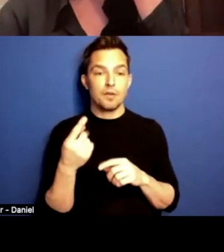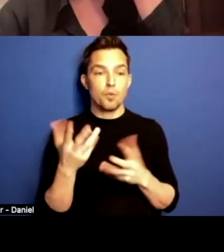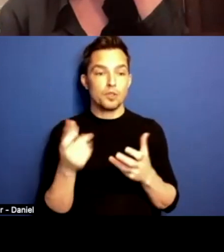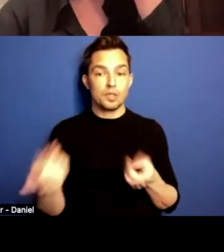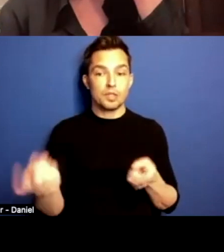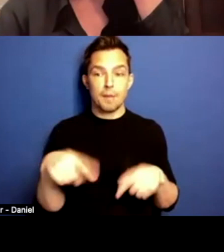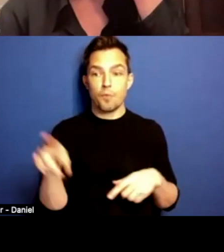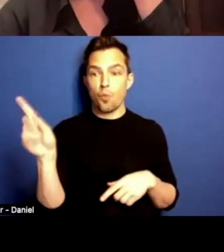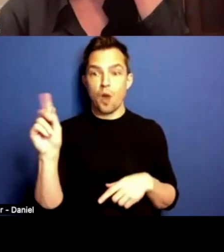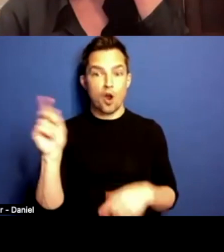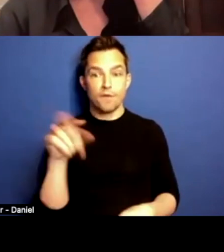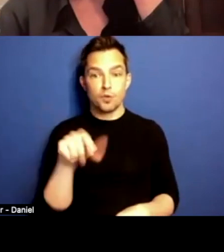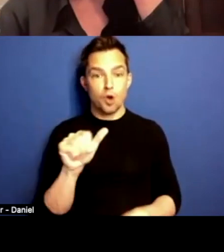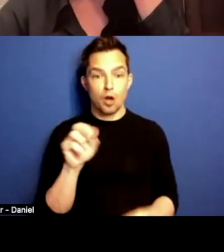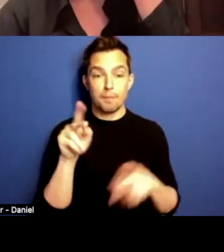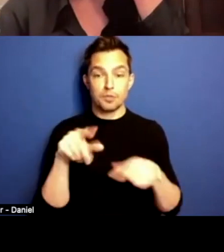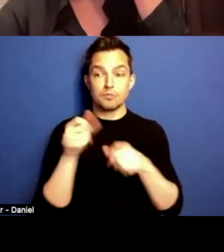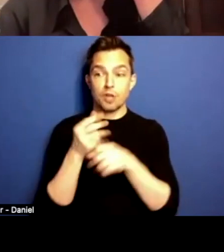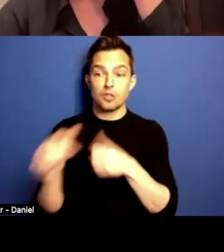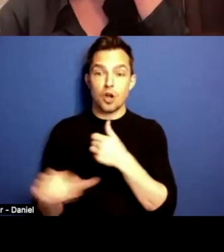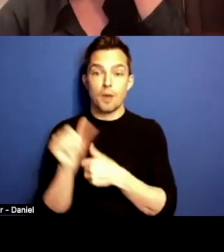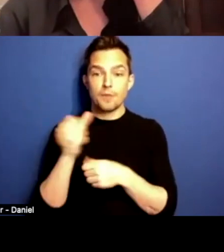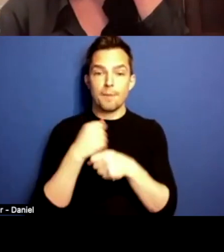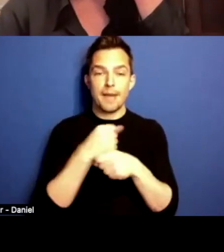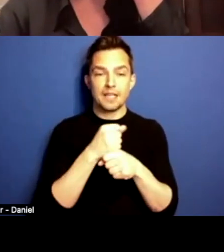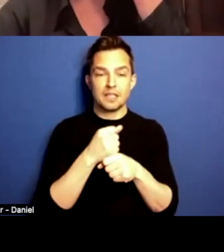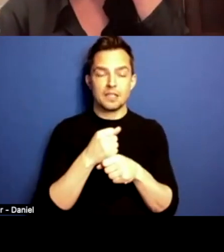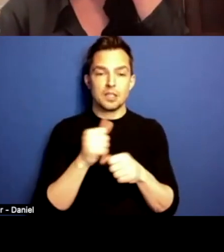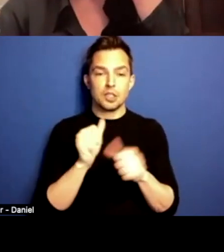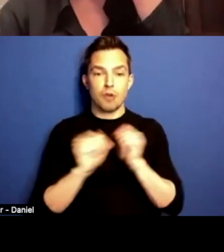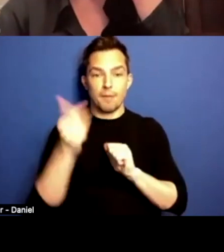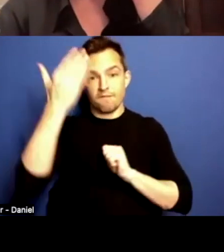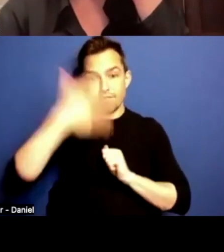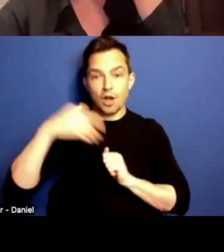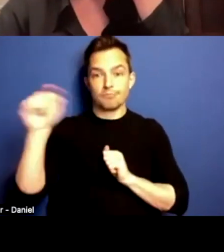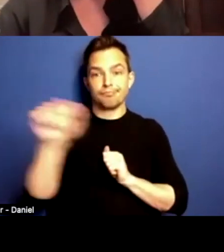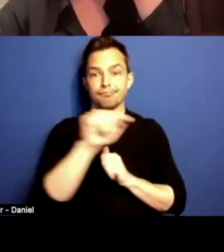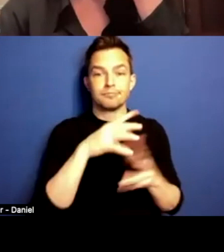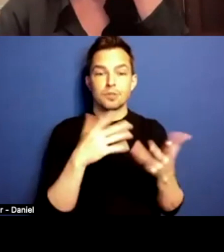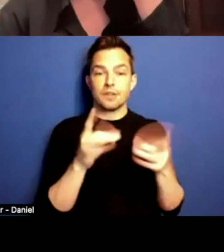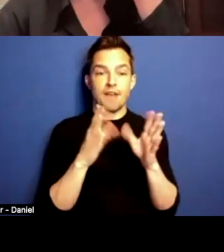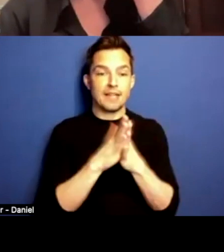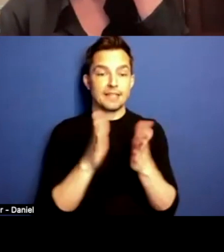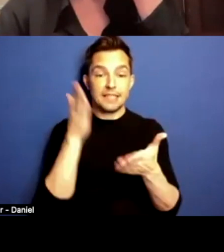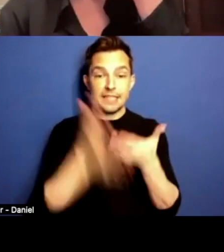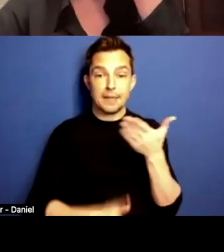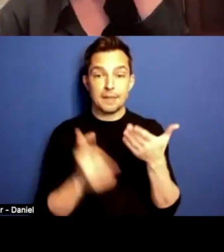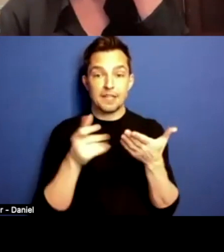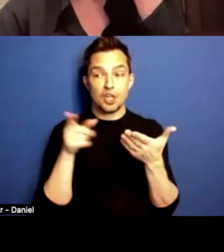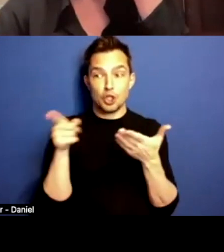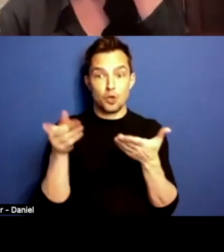because the person who's causing me harm won't make a scene in front of you, or whatever the dynamics are, the violence can end because just you're